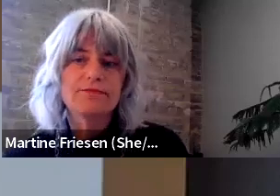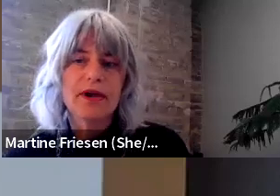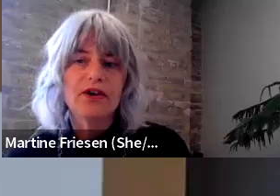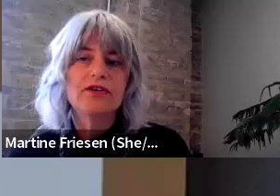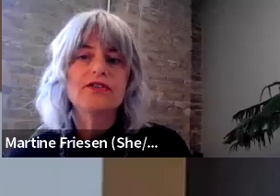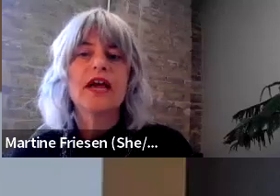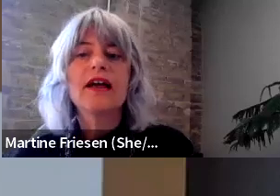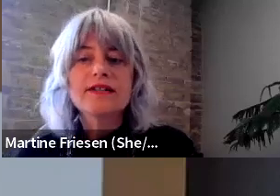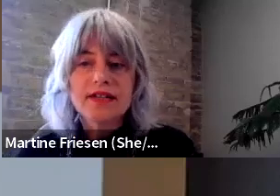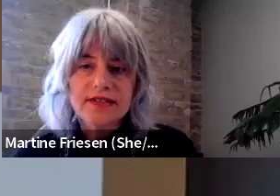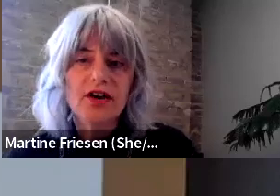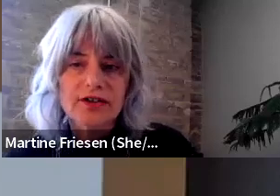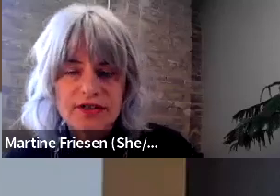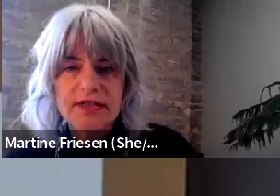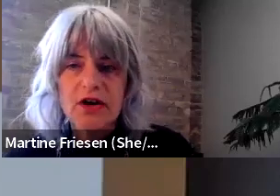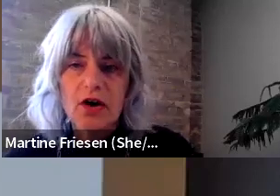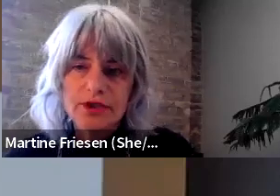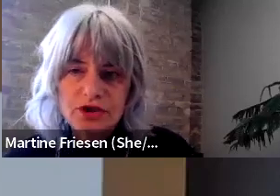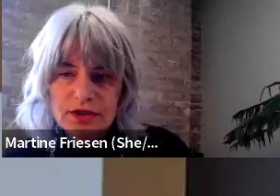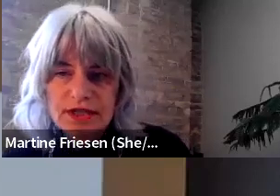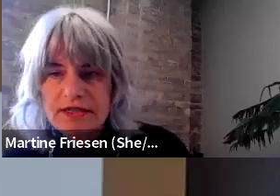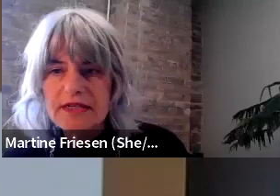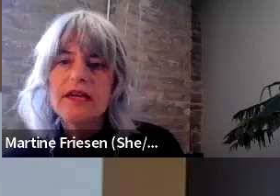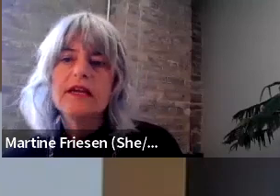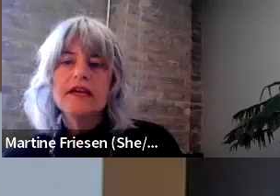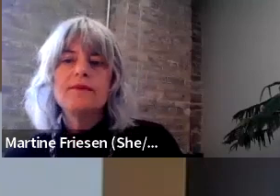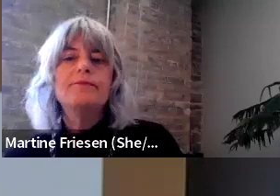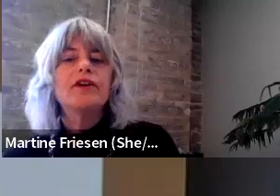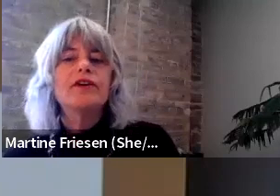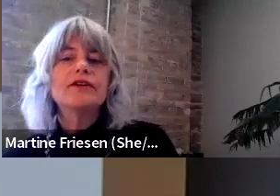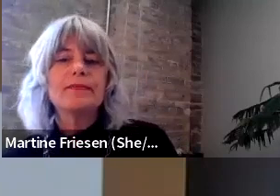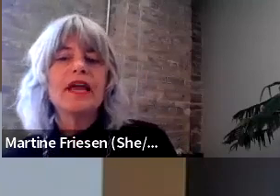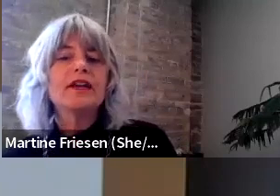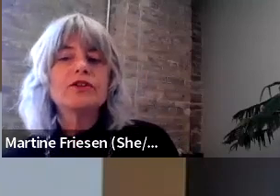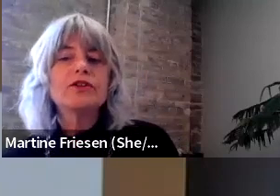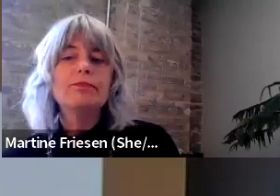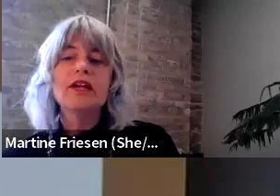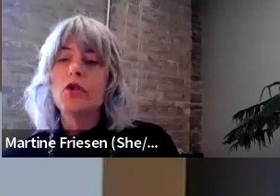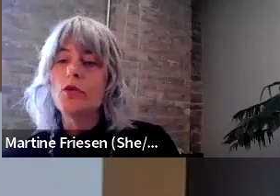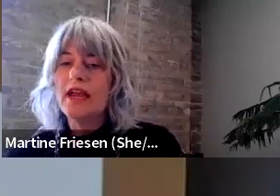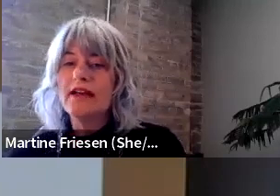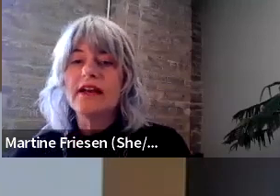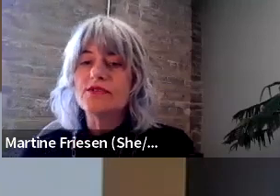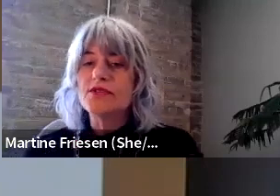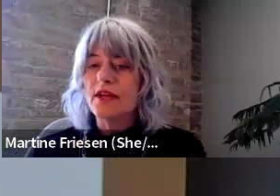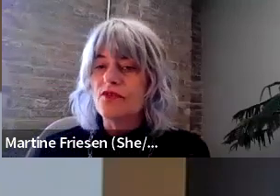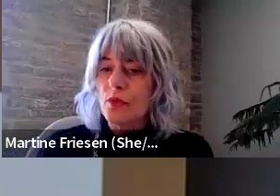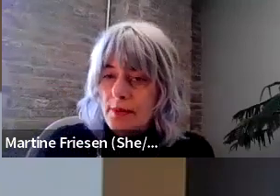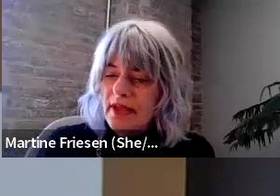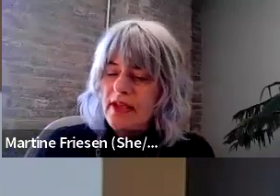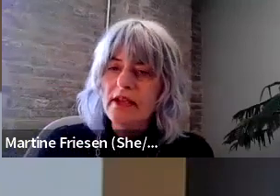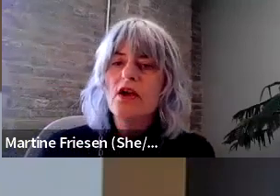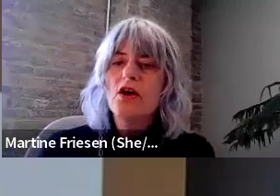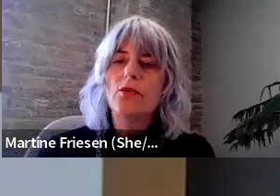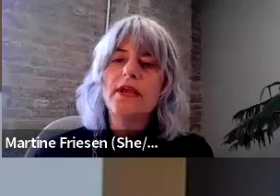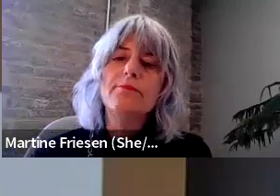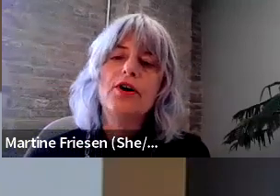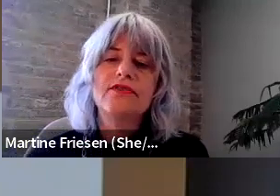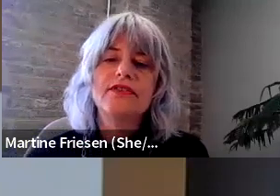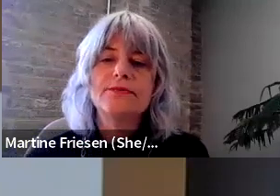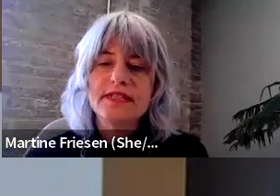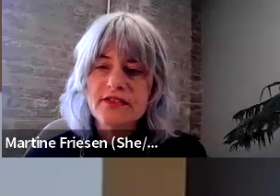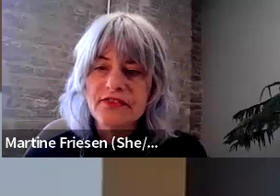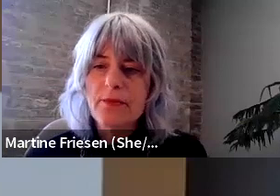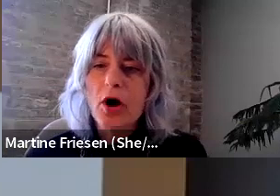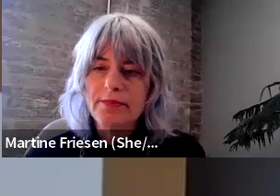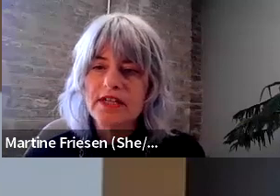that faces barriers to accessing artistic opportunities. Barriers may include being located outside of Winnipeg or being